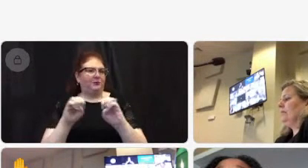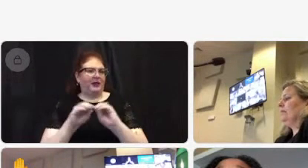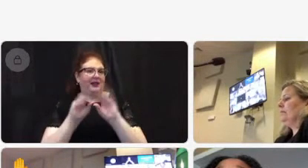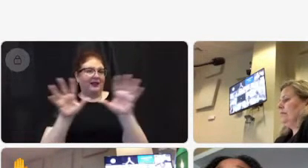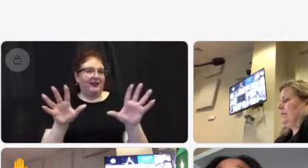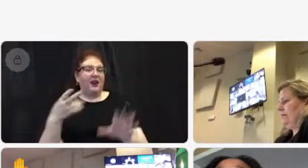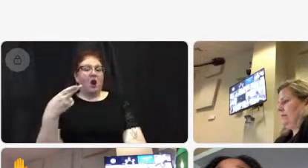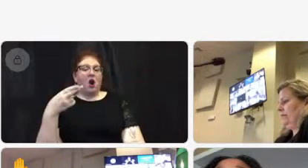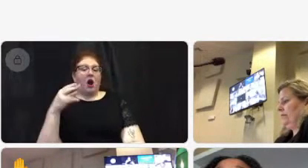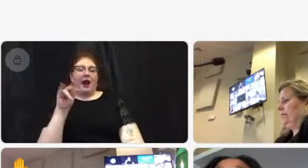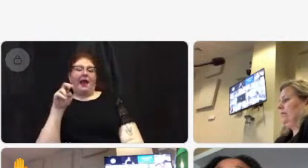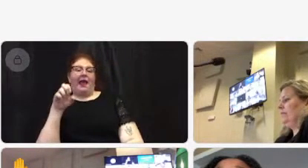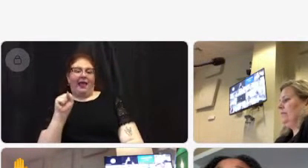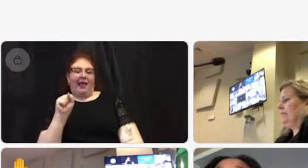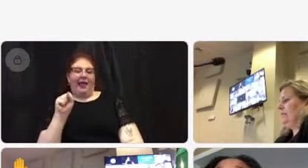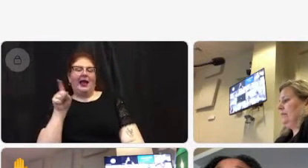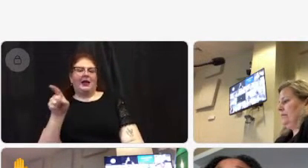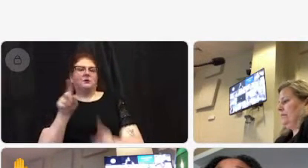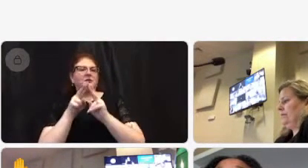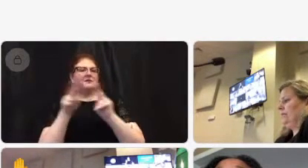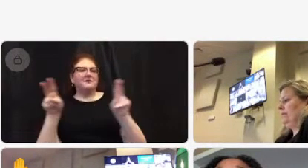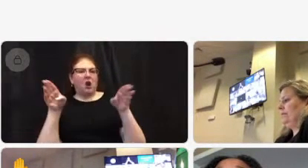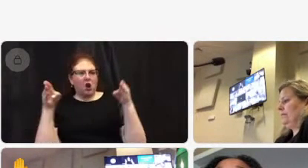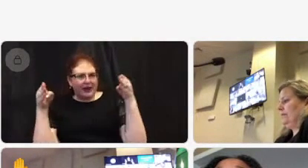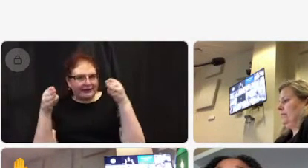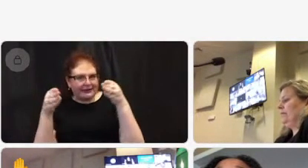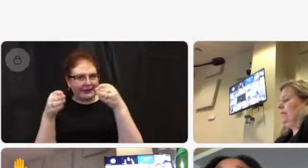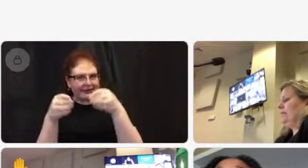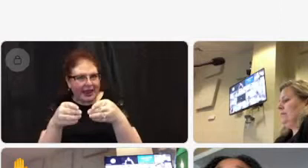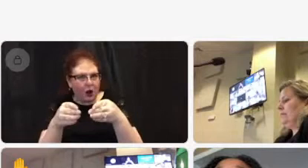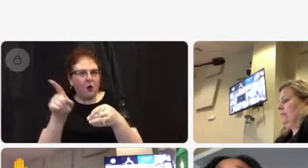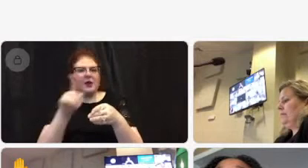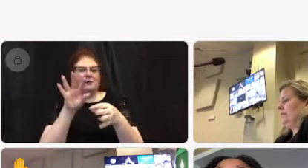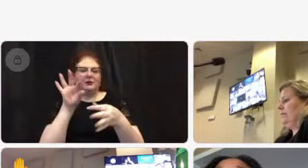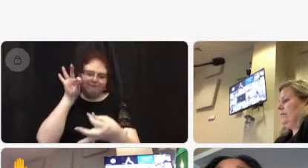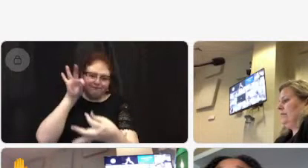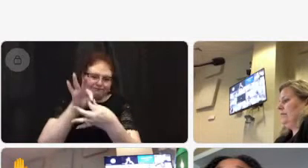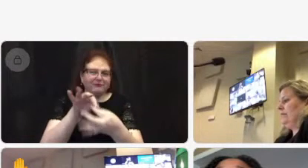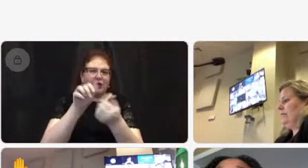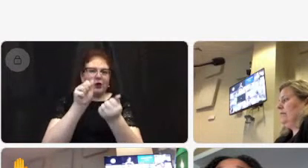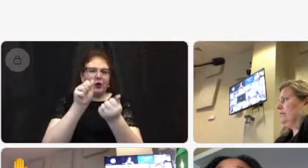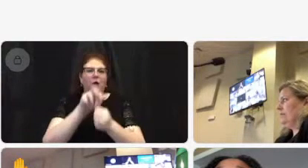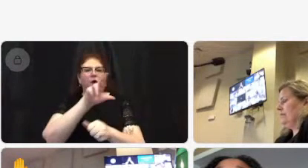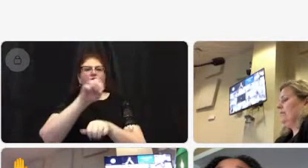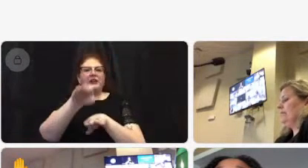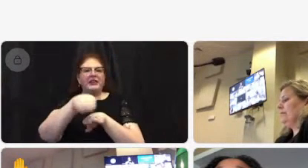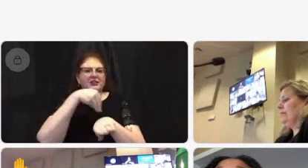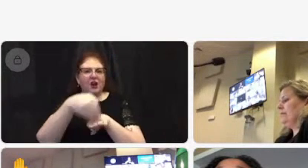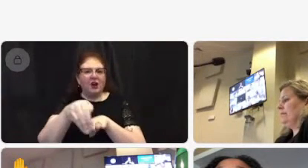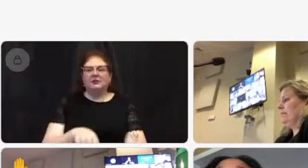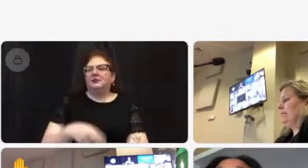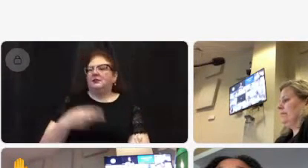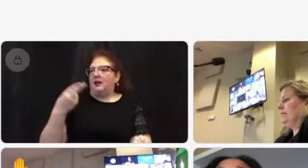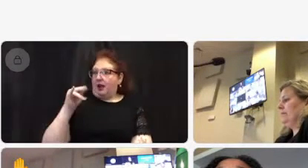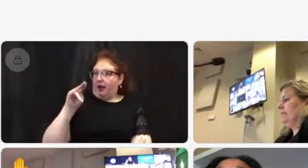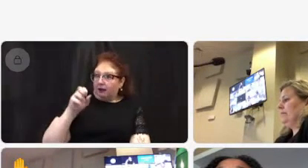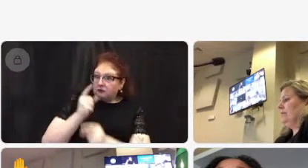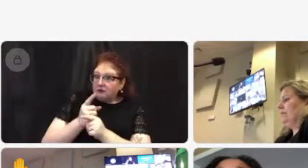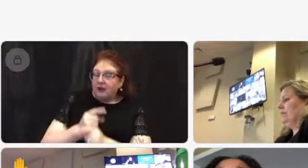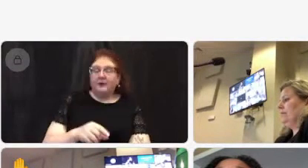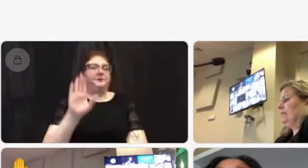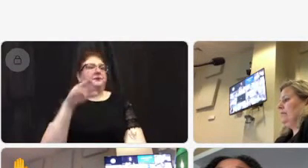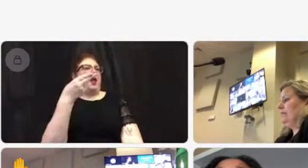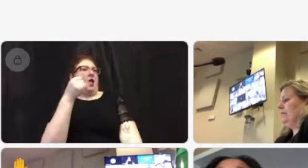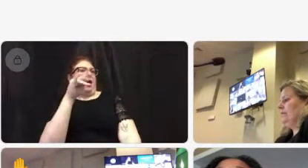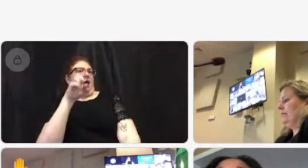about, he was very narrow. He's talking about a resurfacing. Am I correct, Director Hines? I'm talking about, and